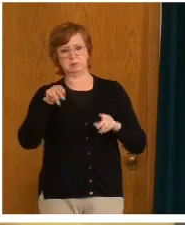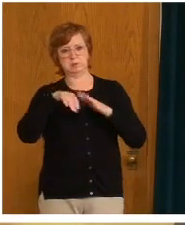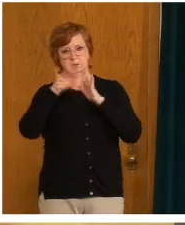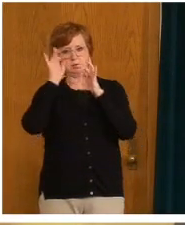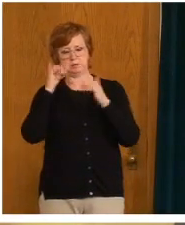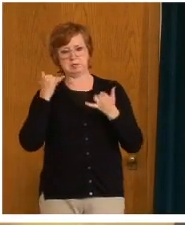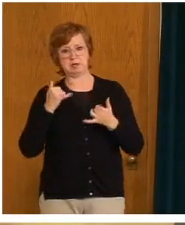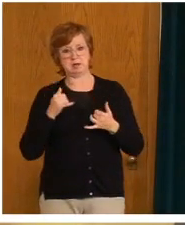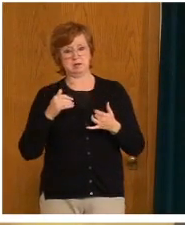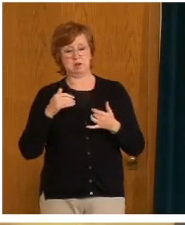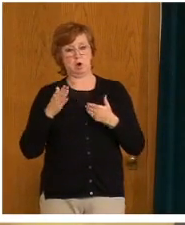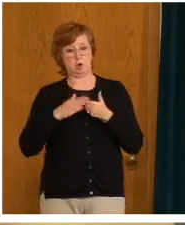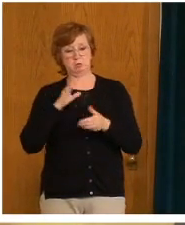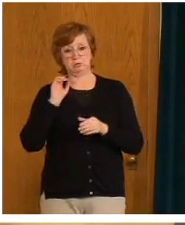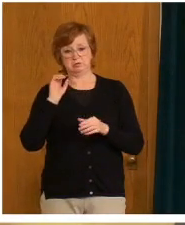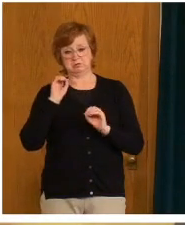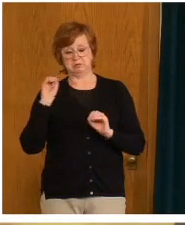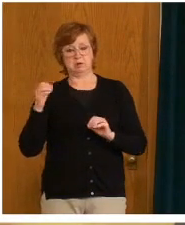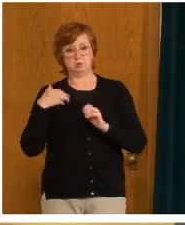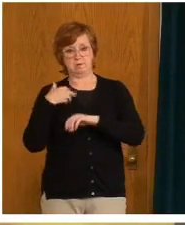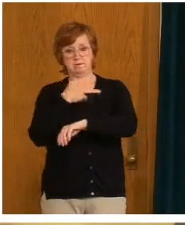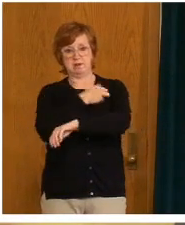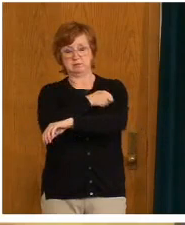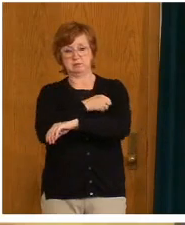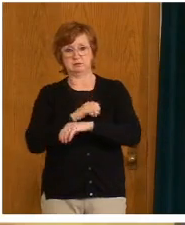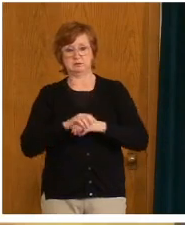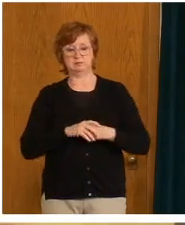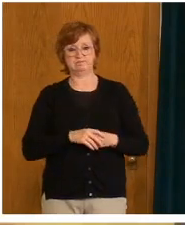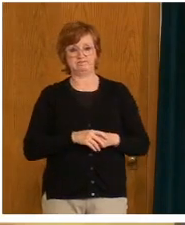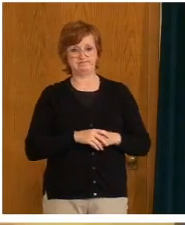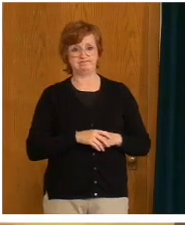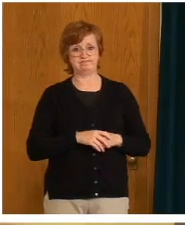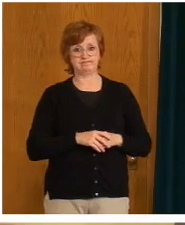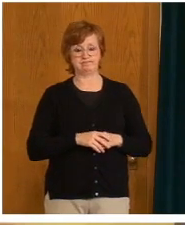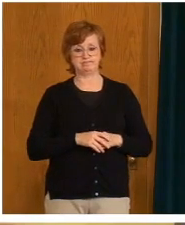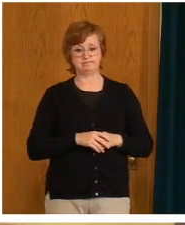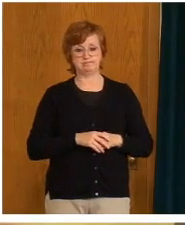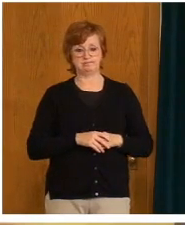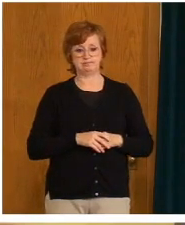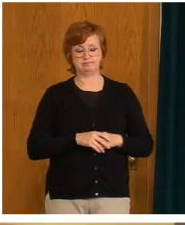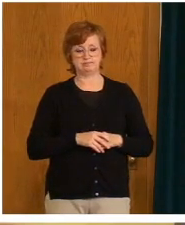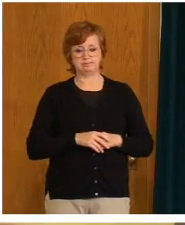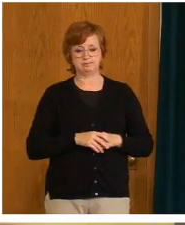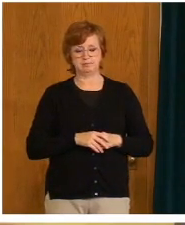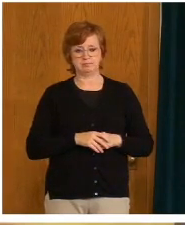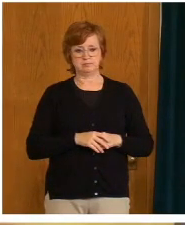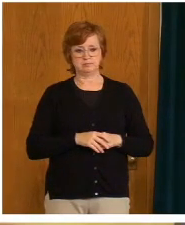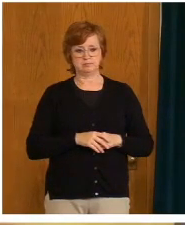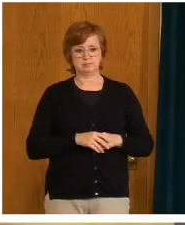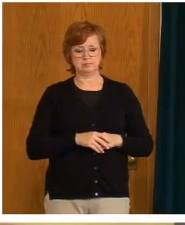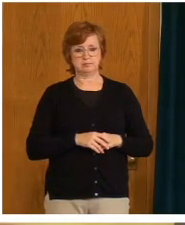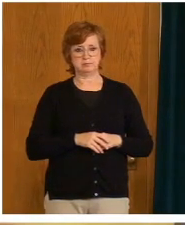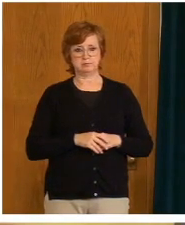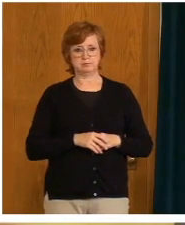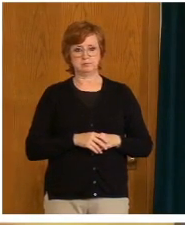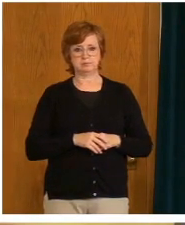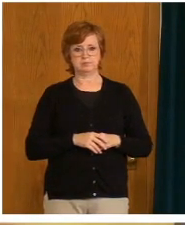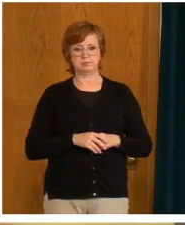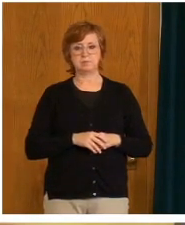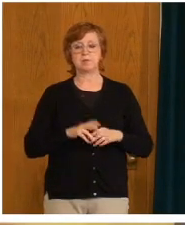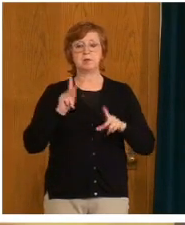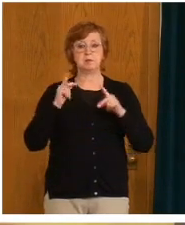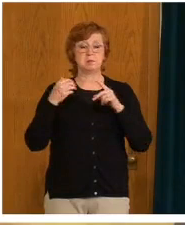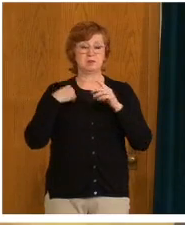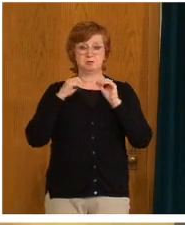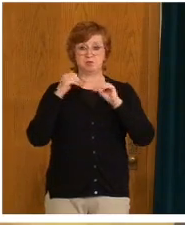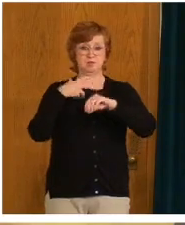COVID, the fatalities that we've experienced in this province are also people that have ultimately not been